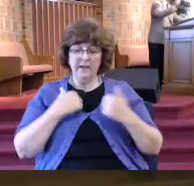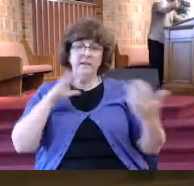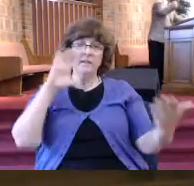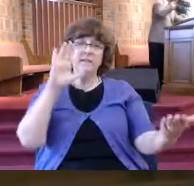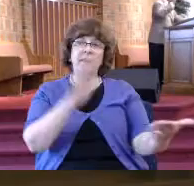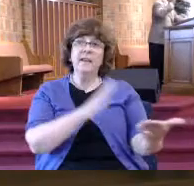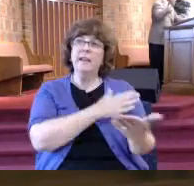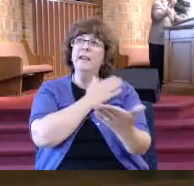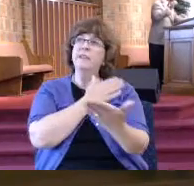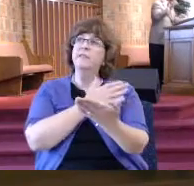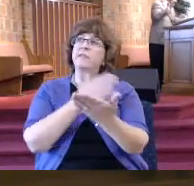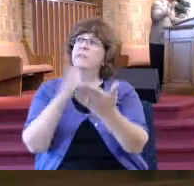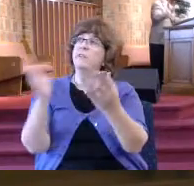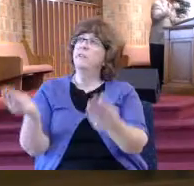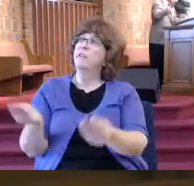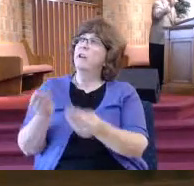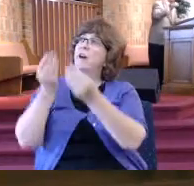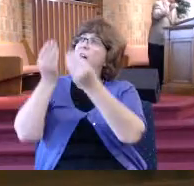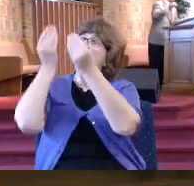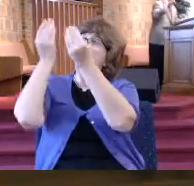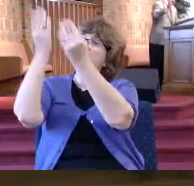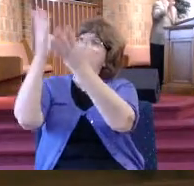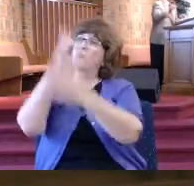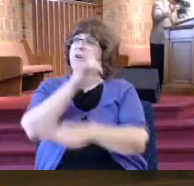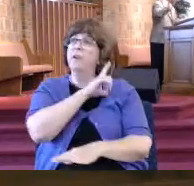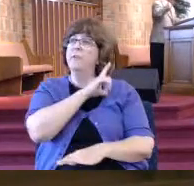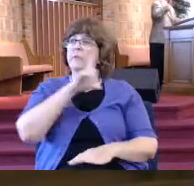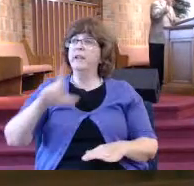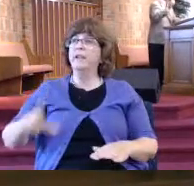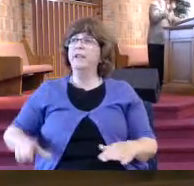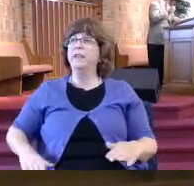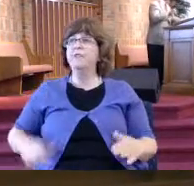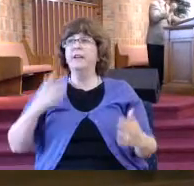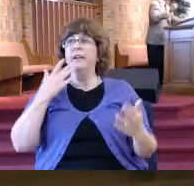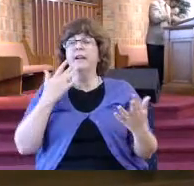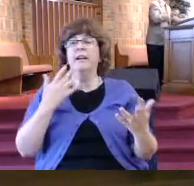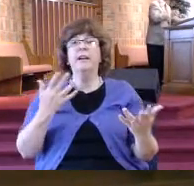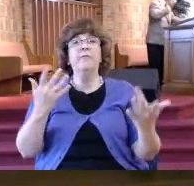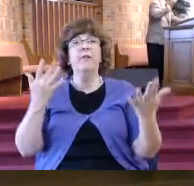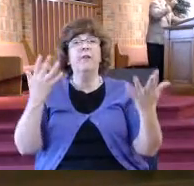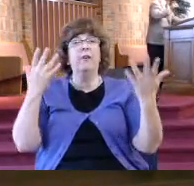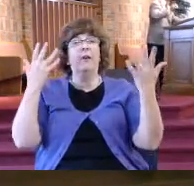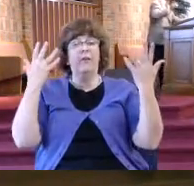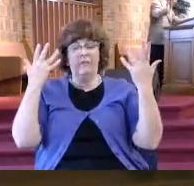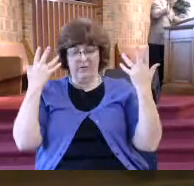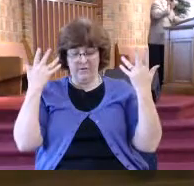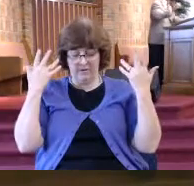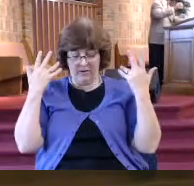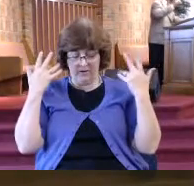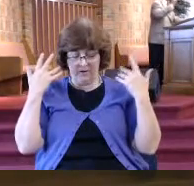dwell, sing to the Lord with cheerful